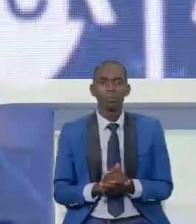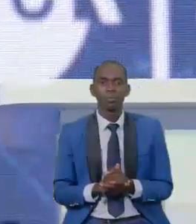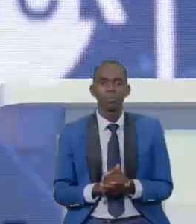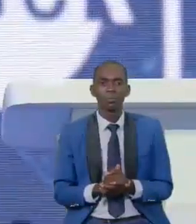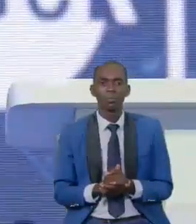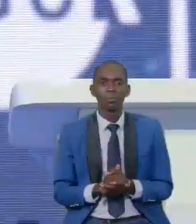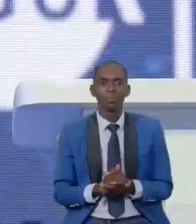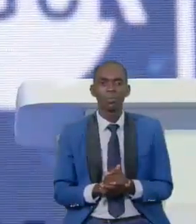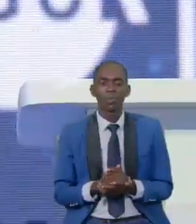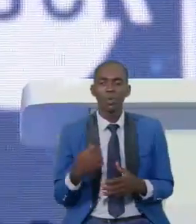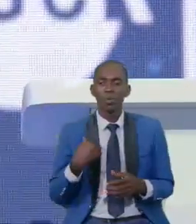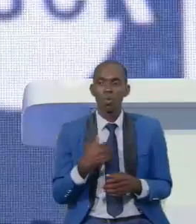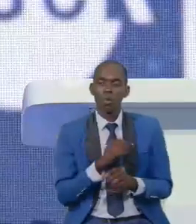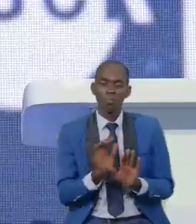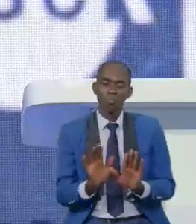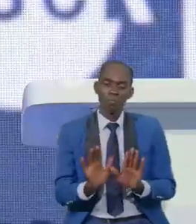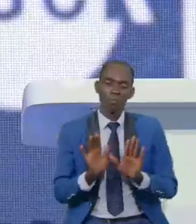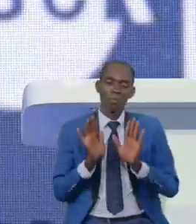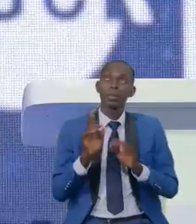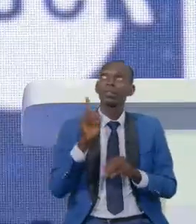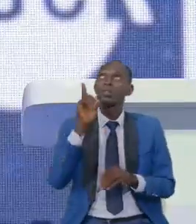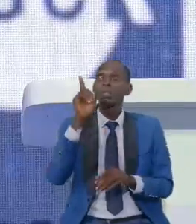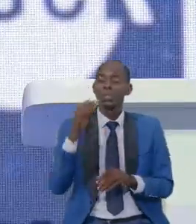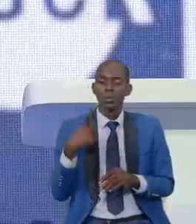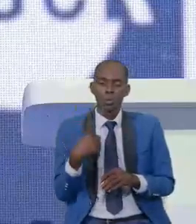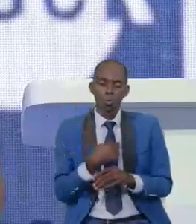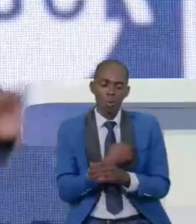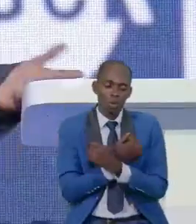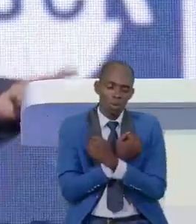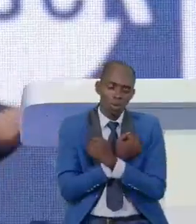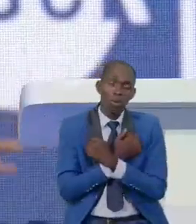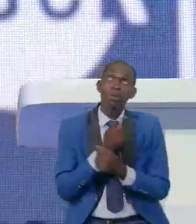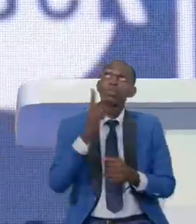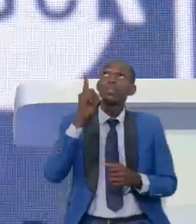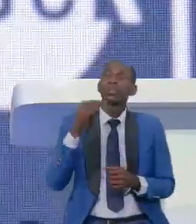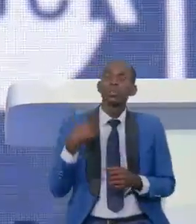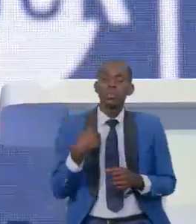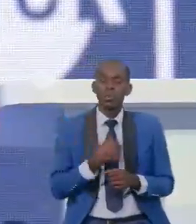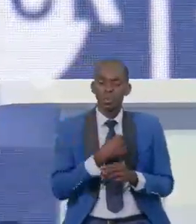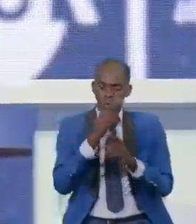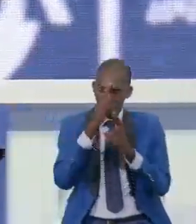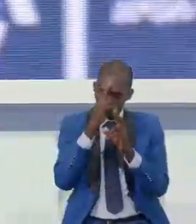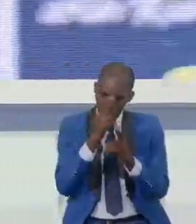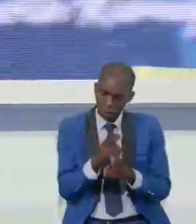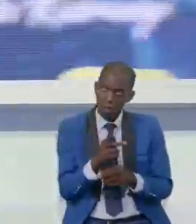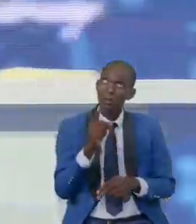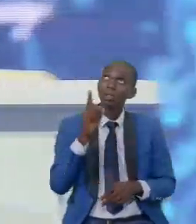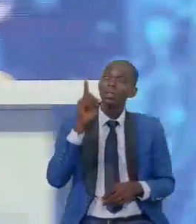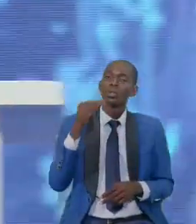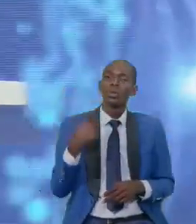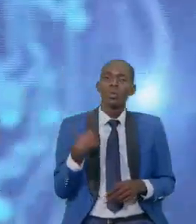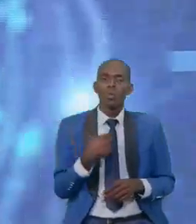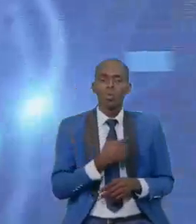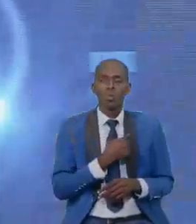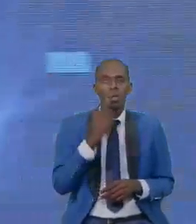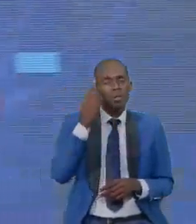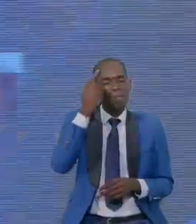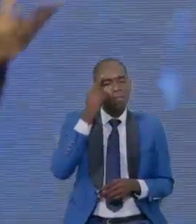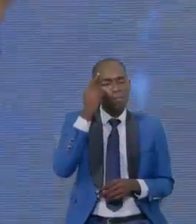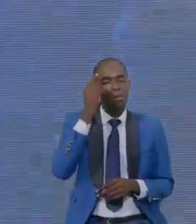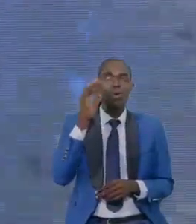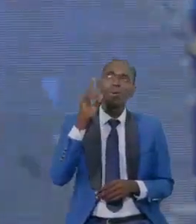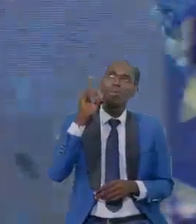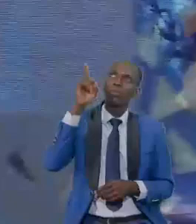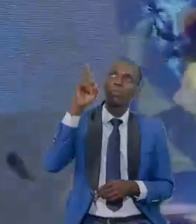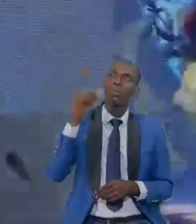We fear him. We love him. We reverence him. We think of him. We